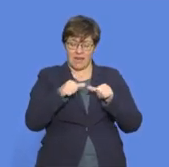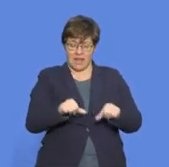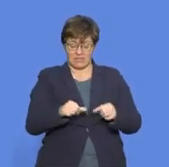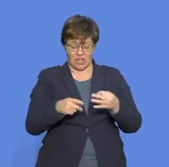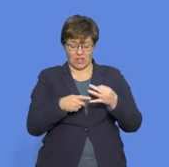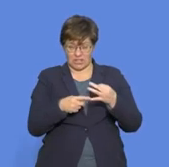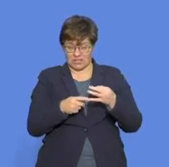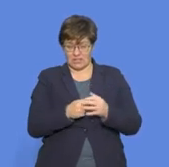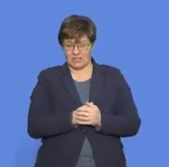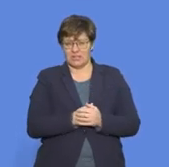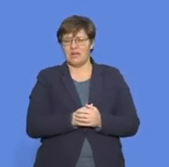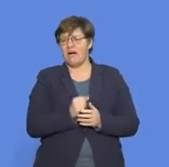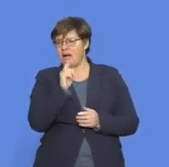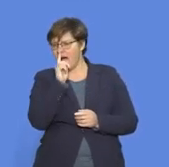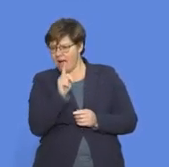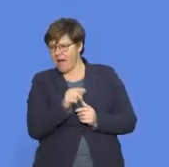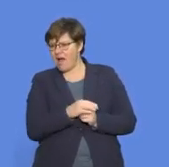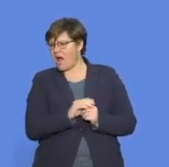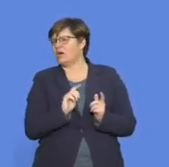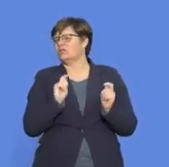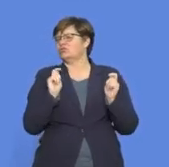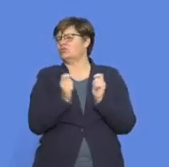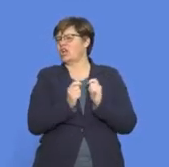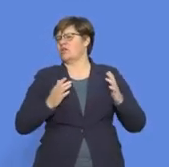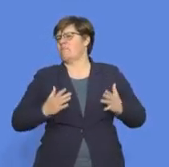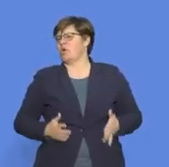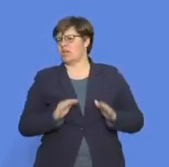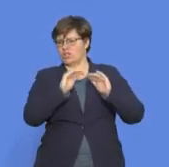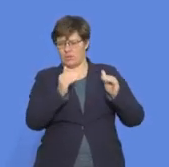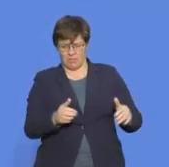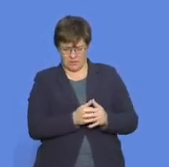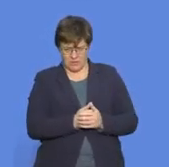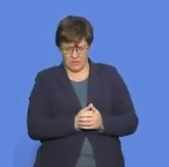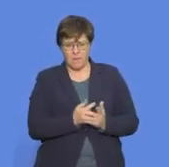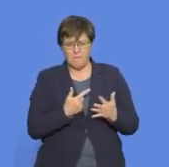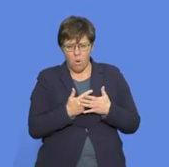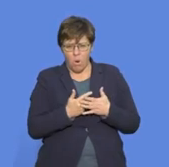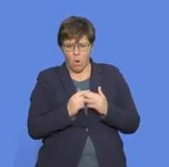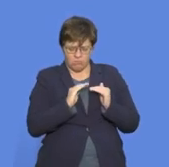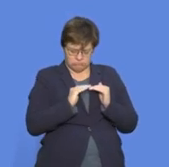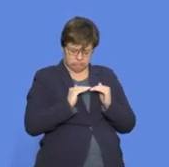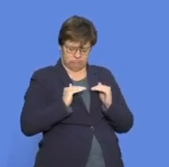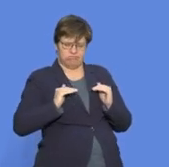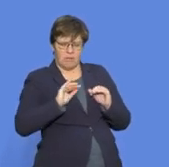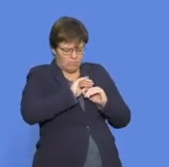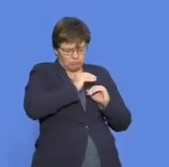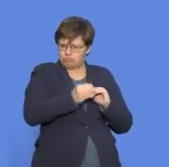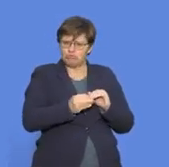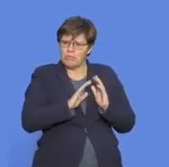next organism, you can already see there's a change in the body shape. So the body is becoming a little bit more